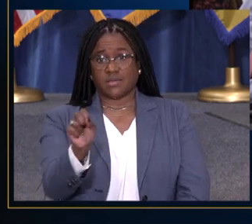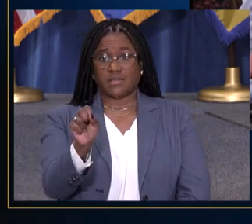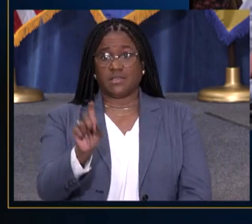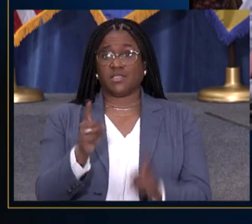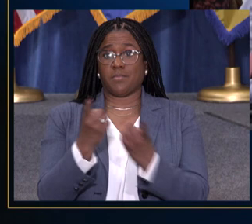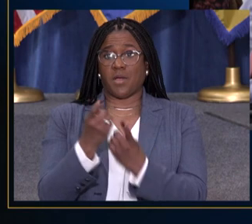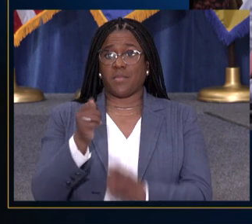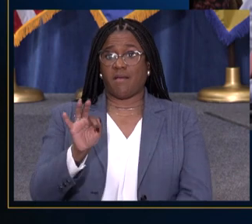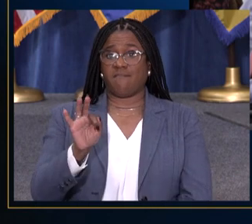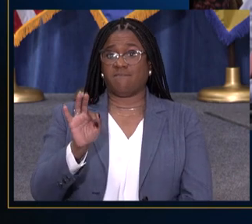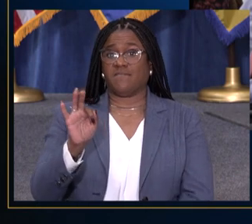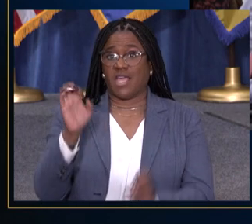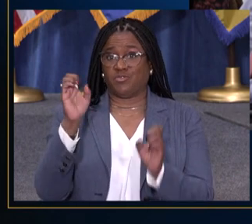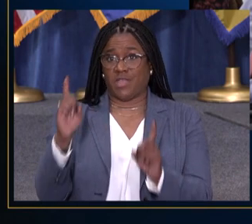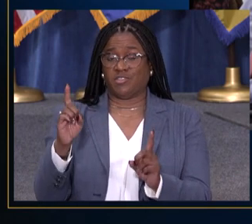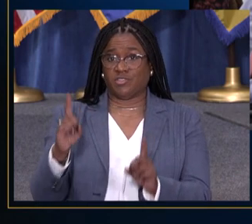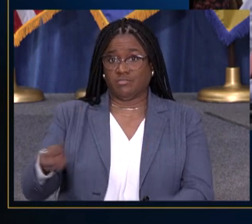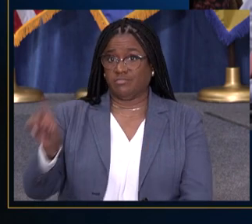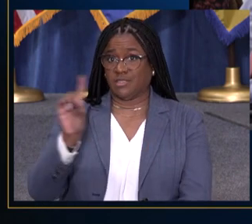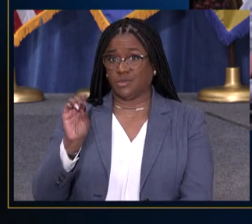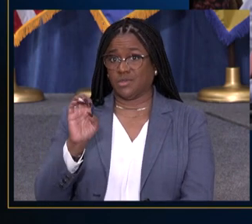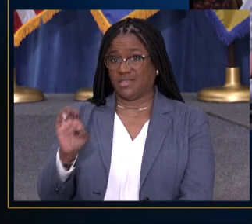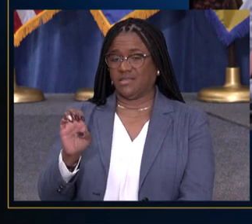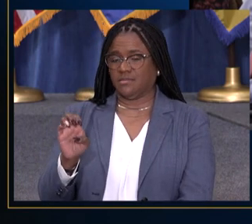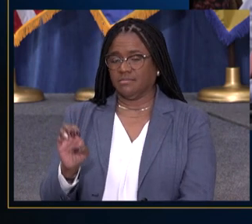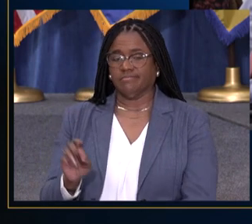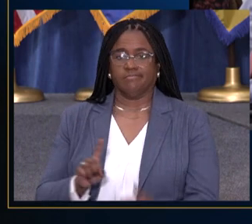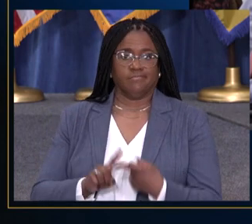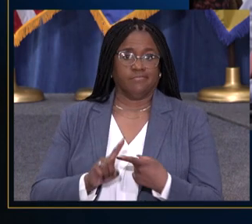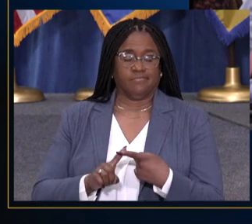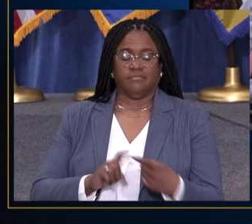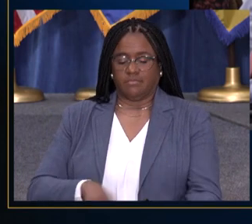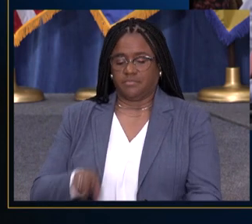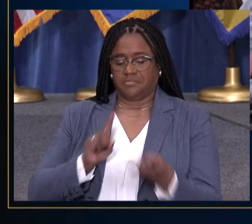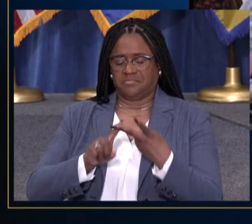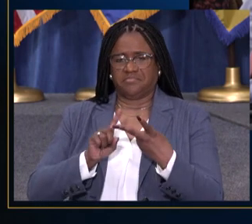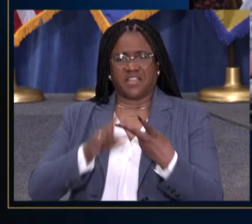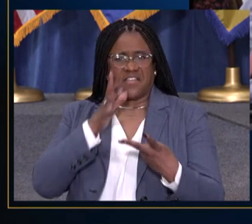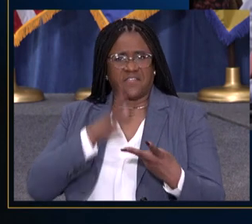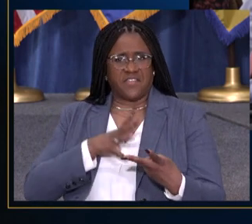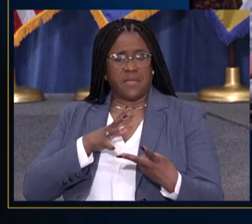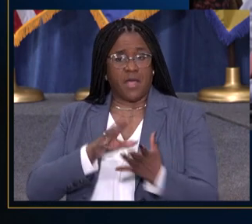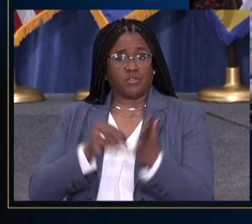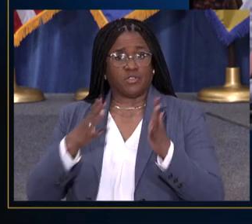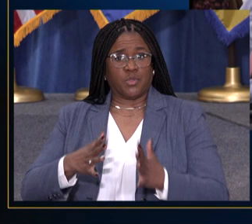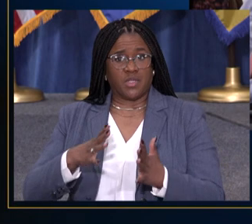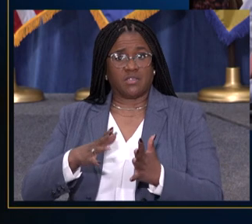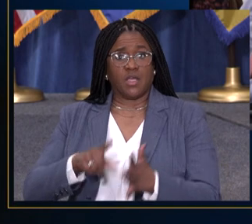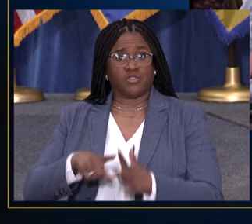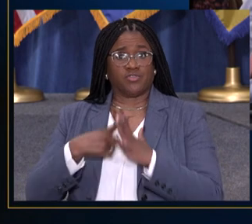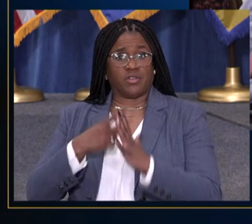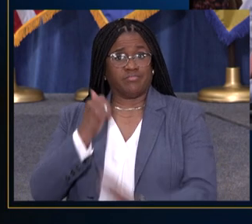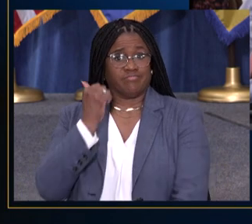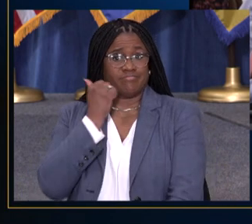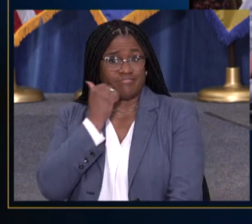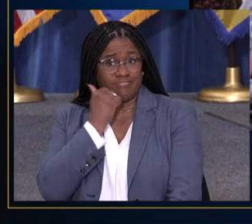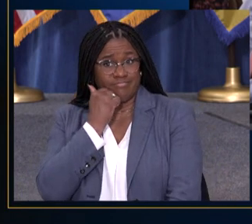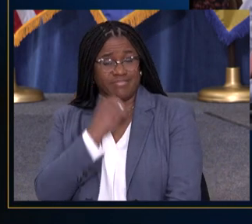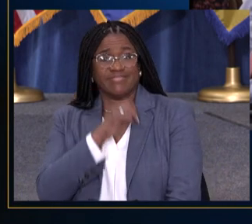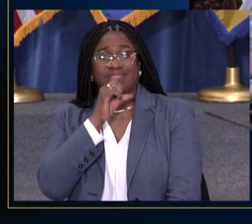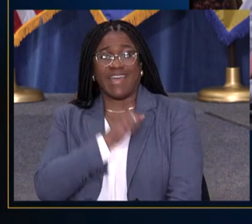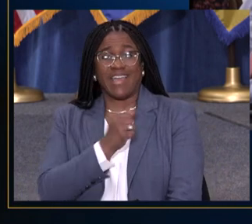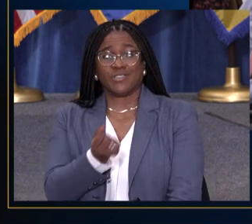Education, number one. And number two, female students start their menstrual cycle by the age